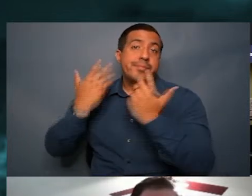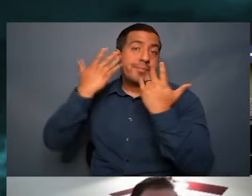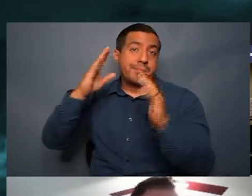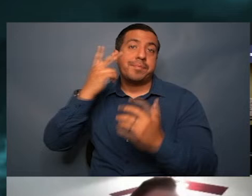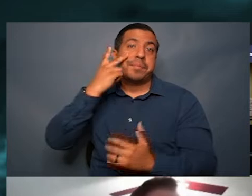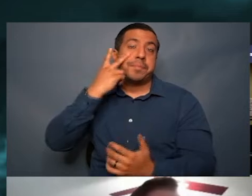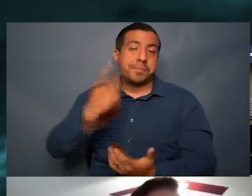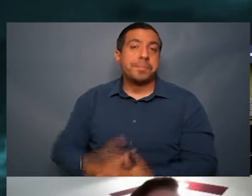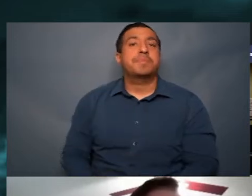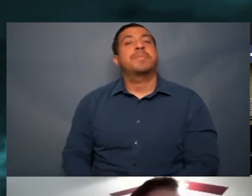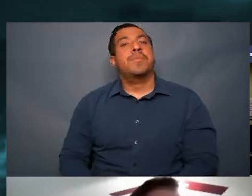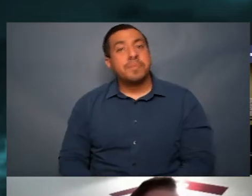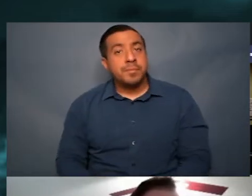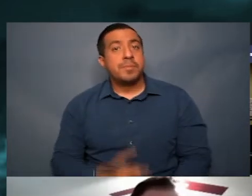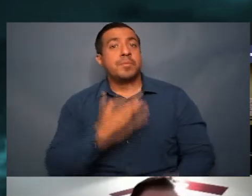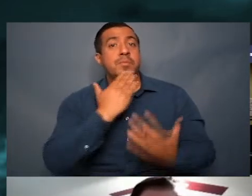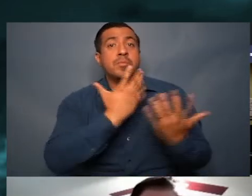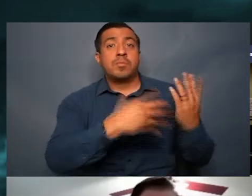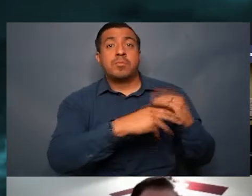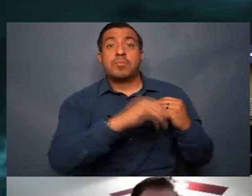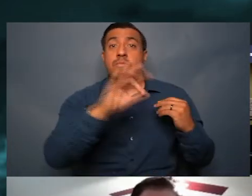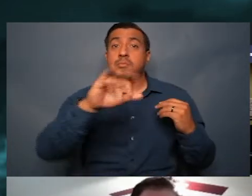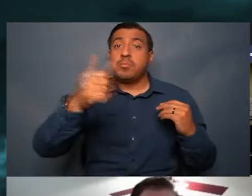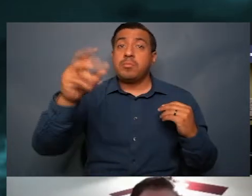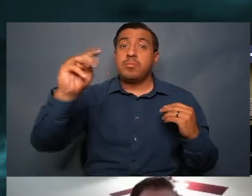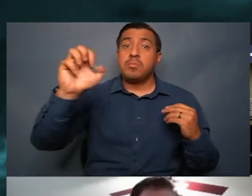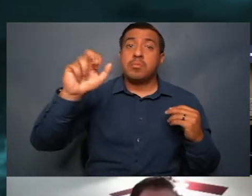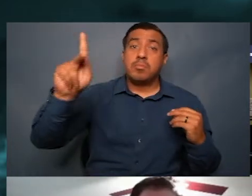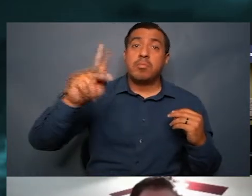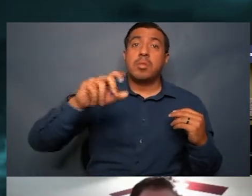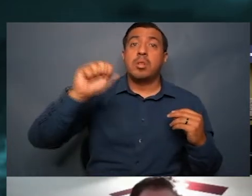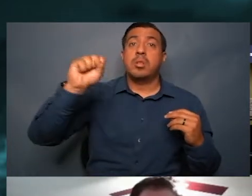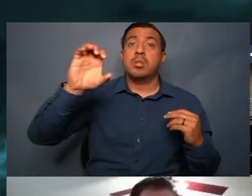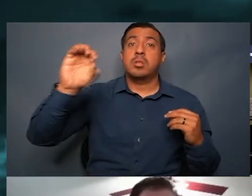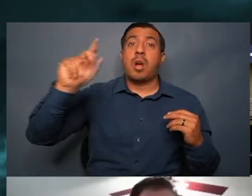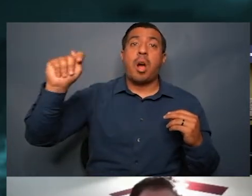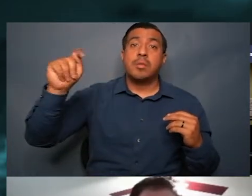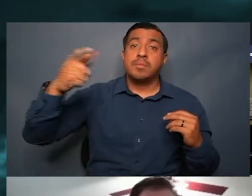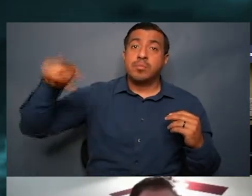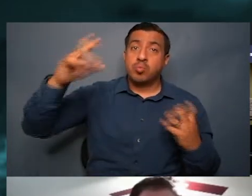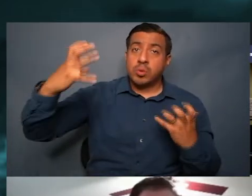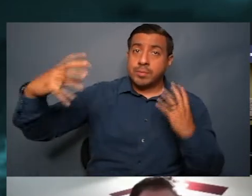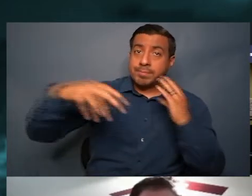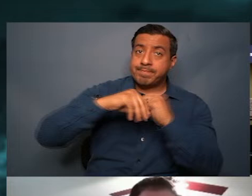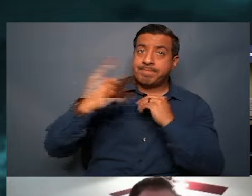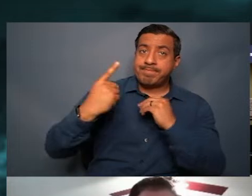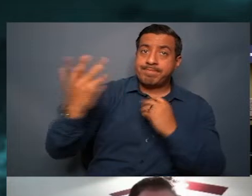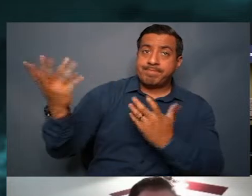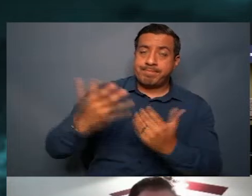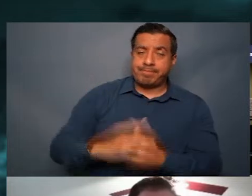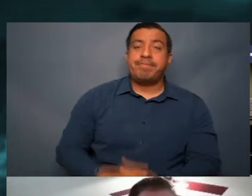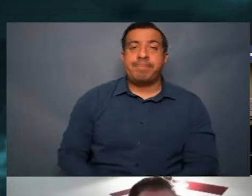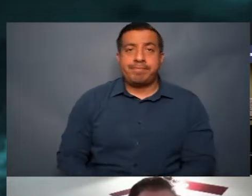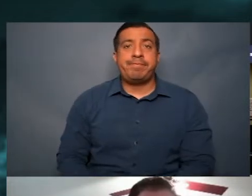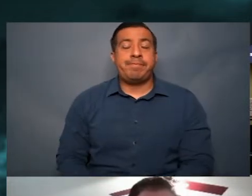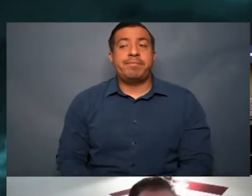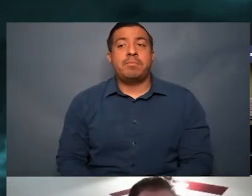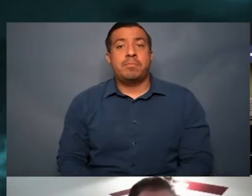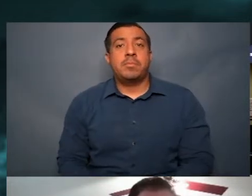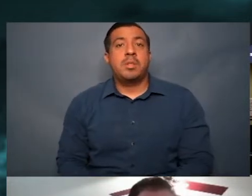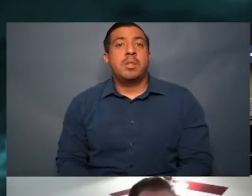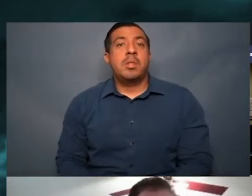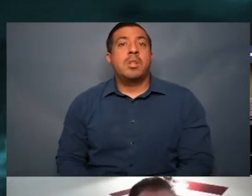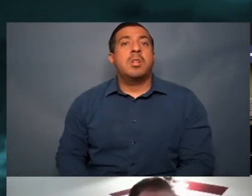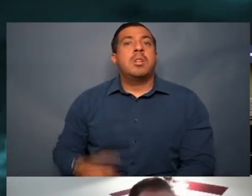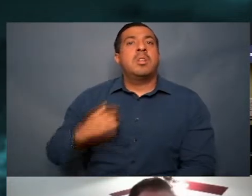Thanks, Nakia. Anything to add, Mark or Scott, to that? I can. FEMA has